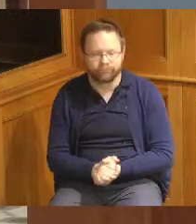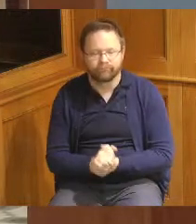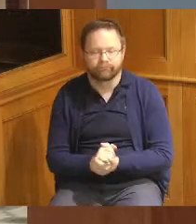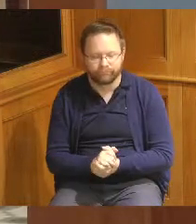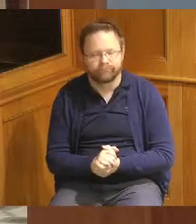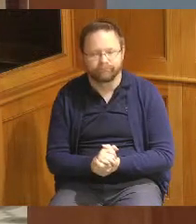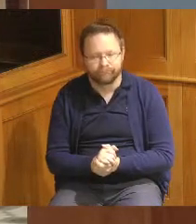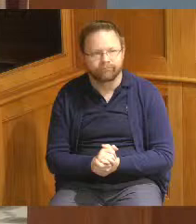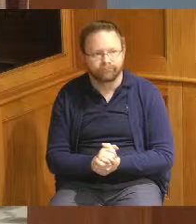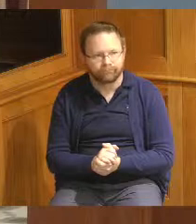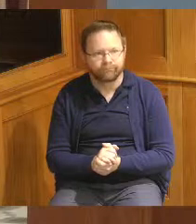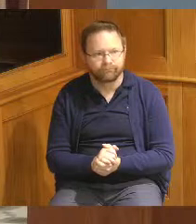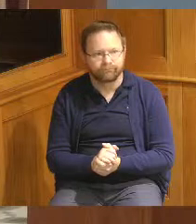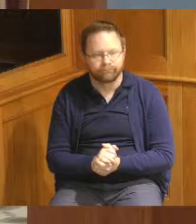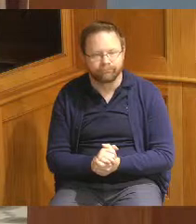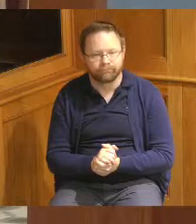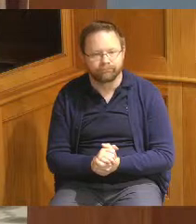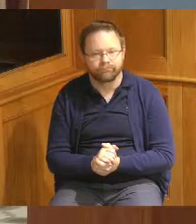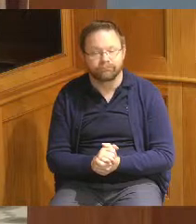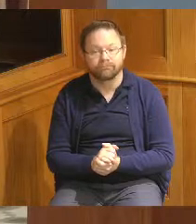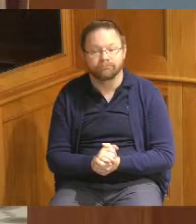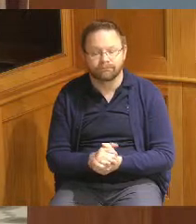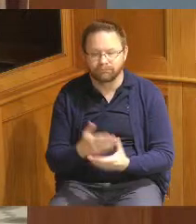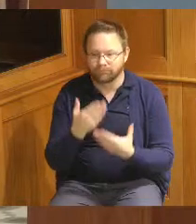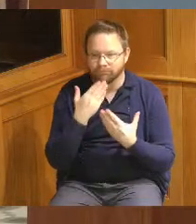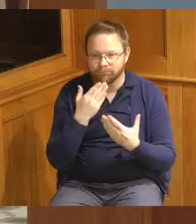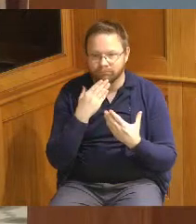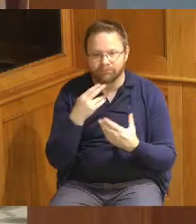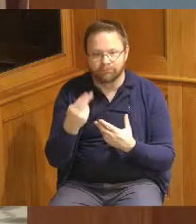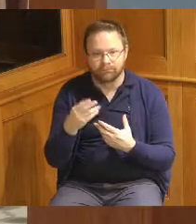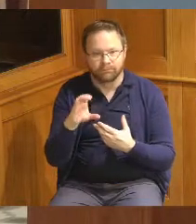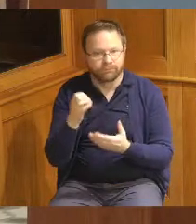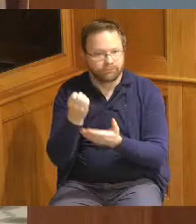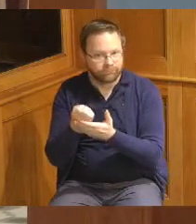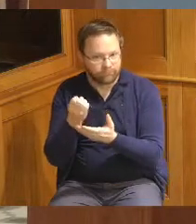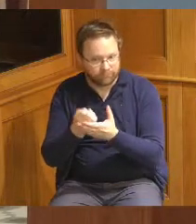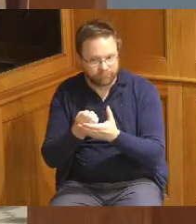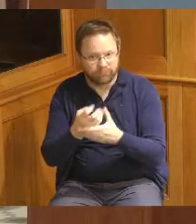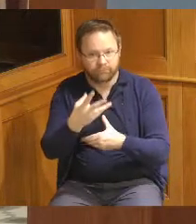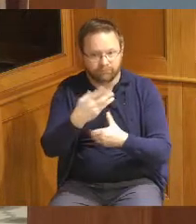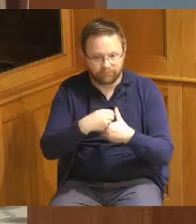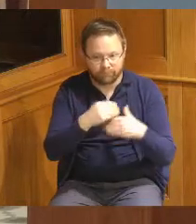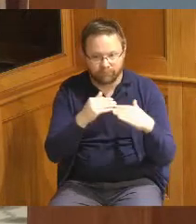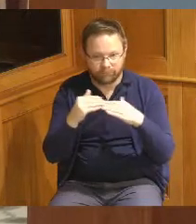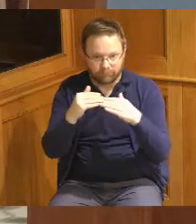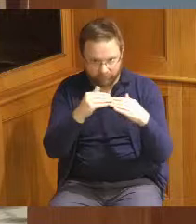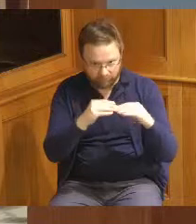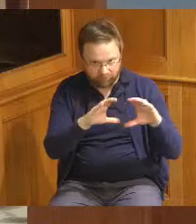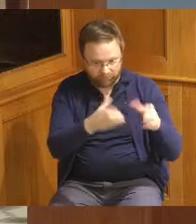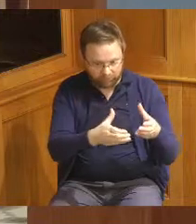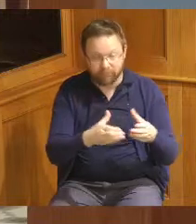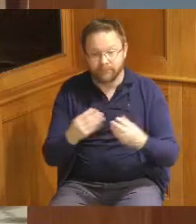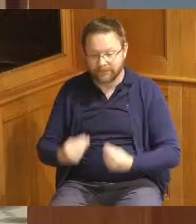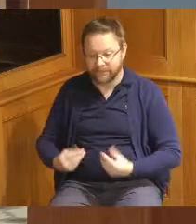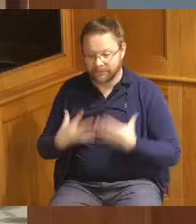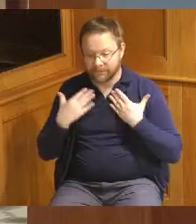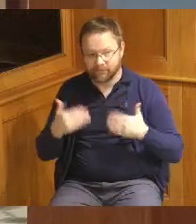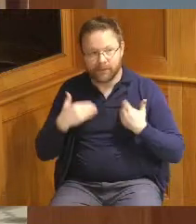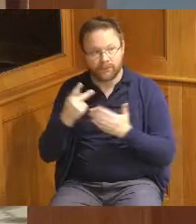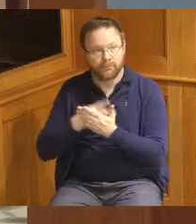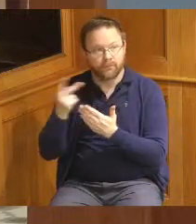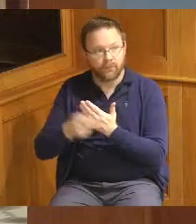the Hamilton County Economic Inclusion and Equity, as well as the Inspire Youth